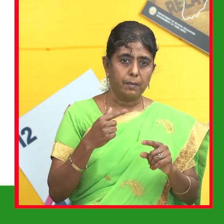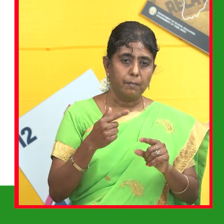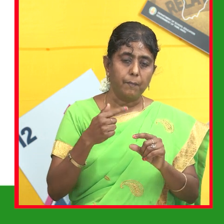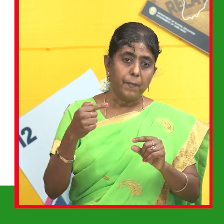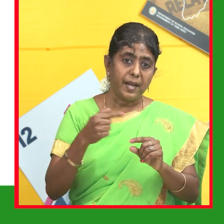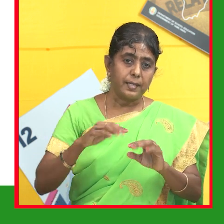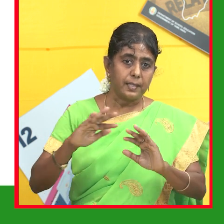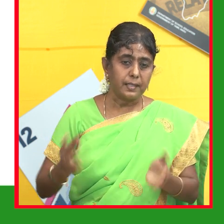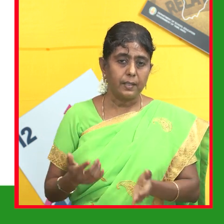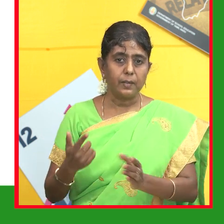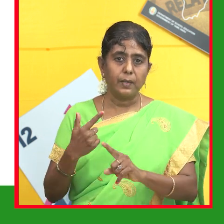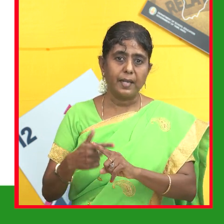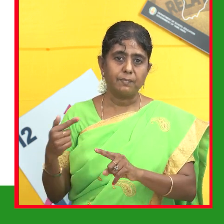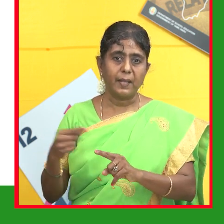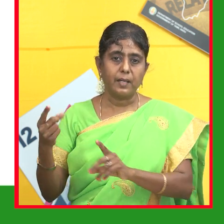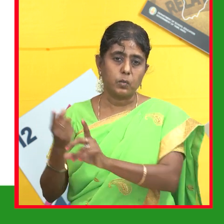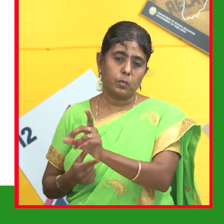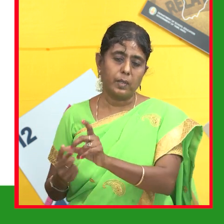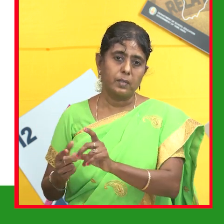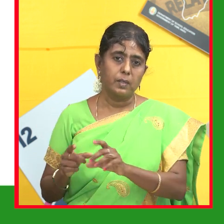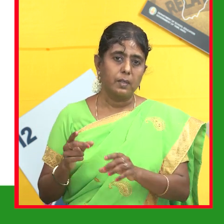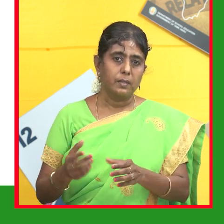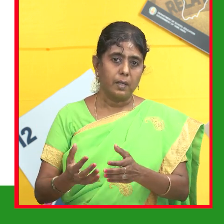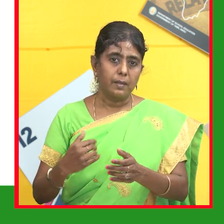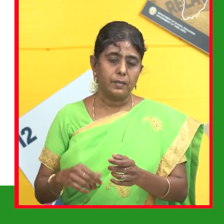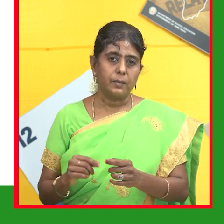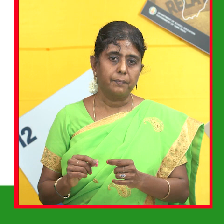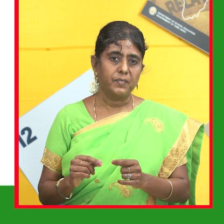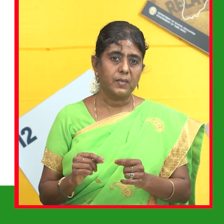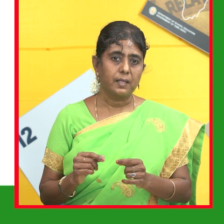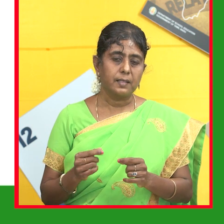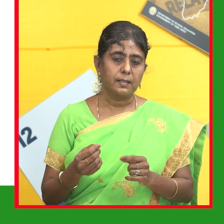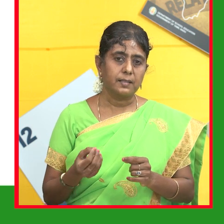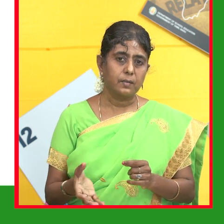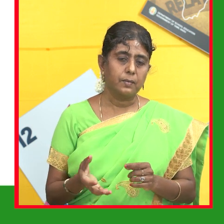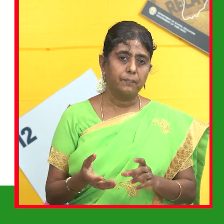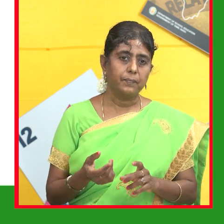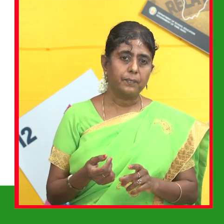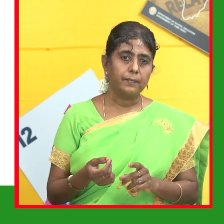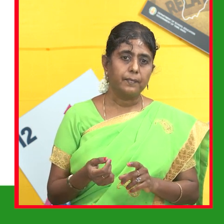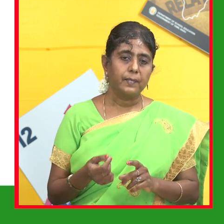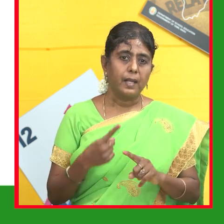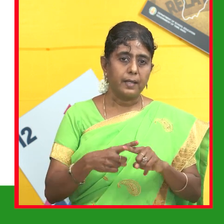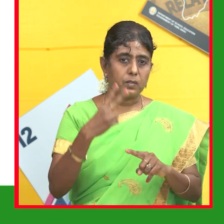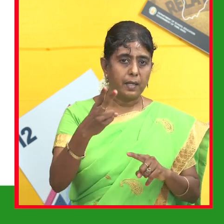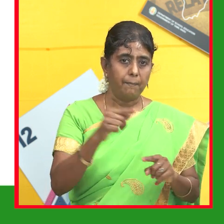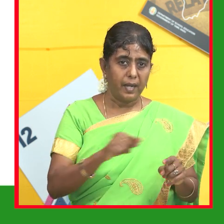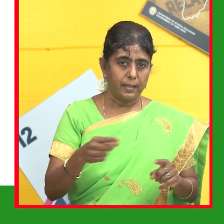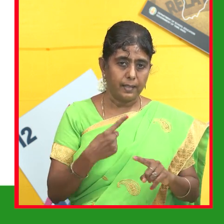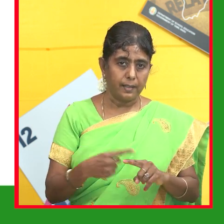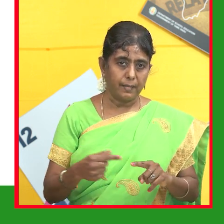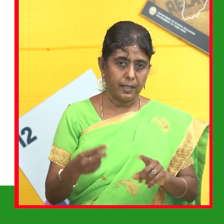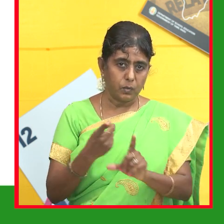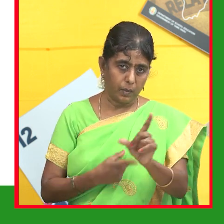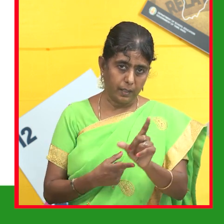into x minus y. So now you see the denominators are same after taking out minus. That's only we have to do. So x squared by x